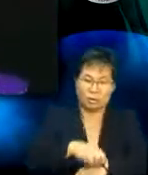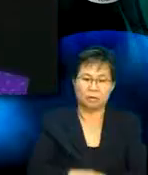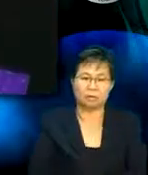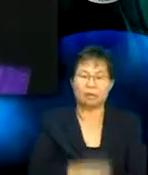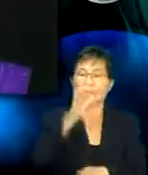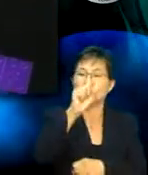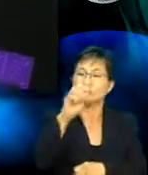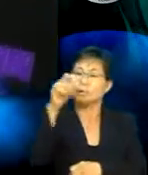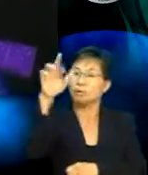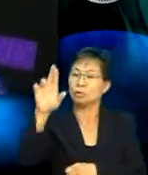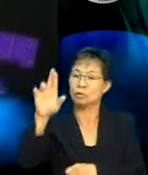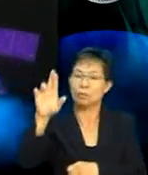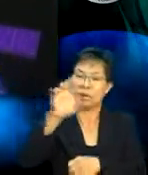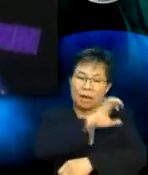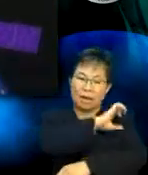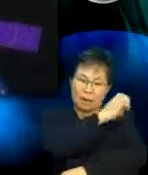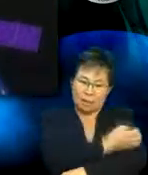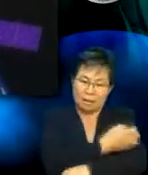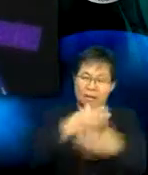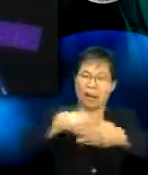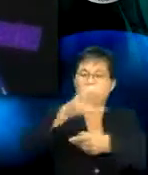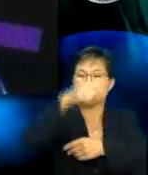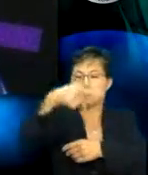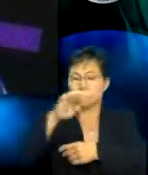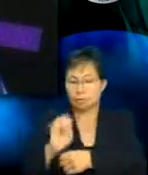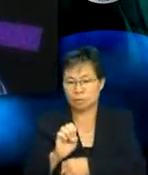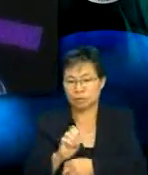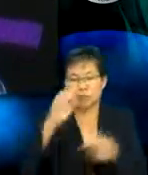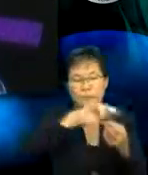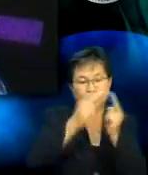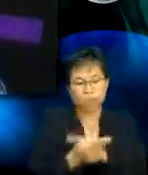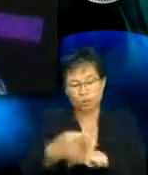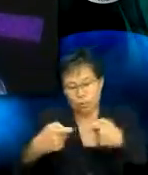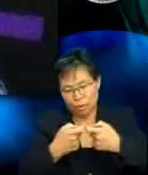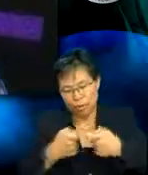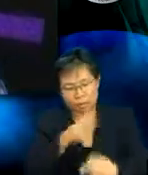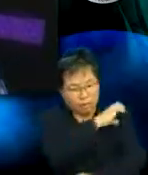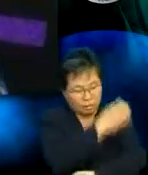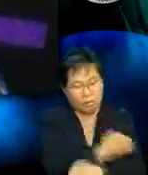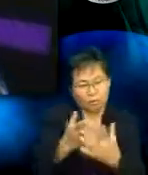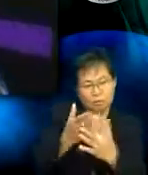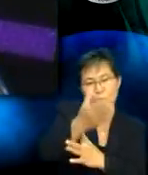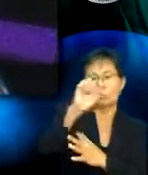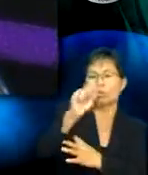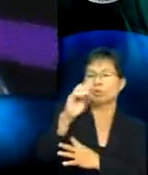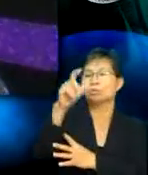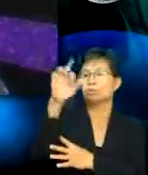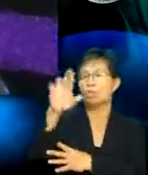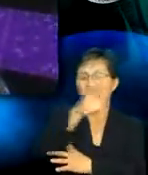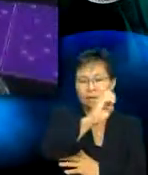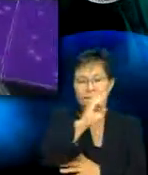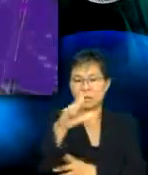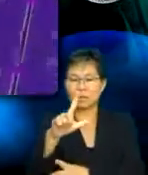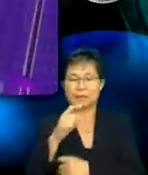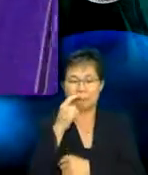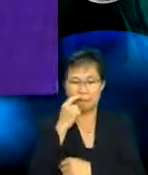for us. The solar energy in outer space can be converted into